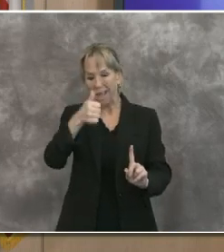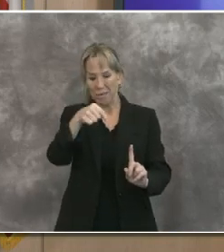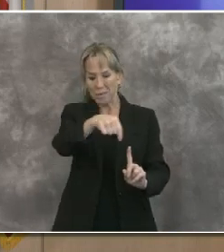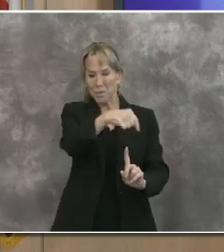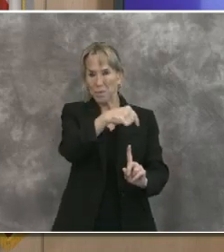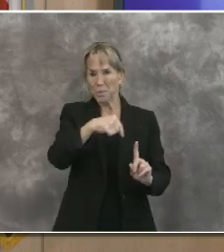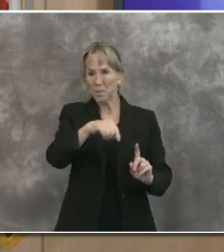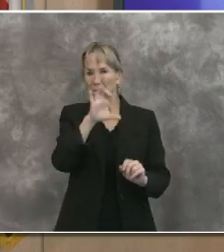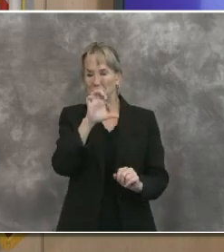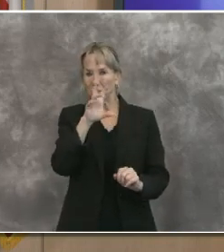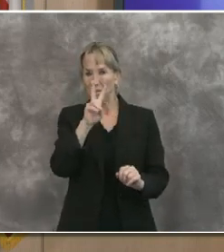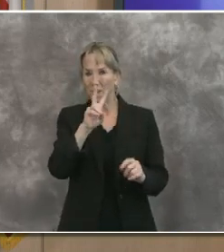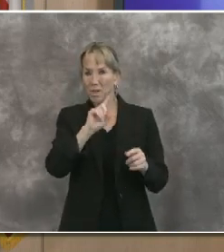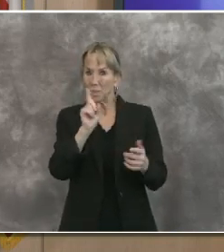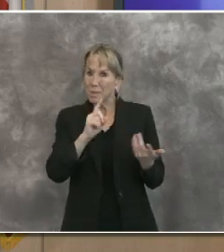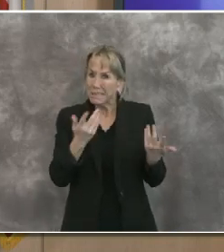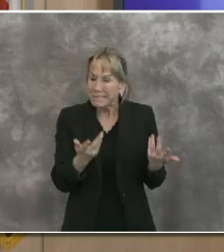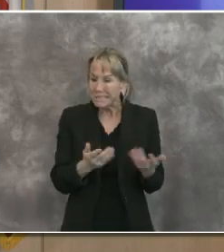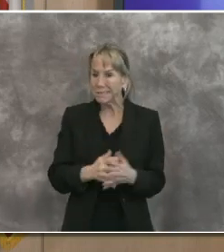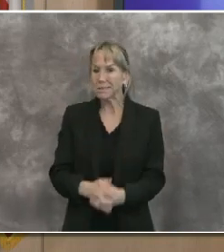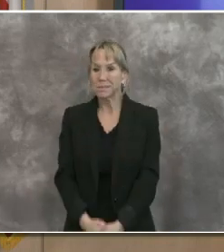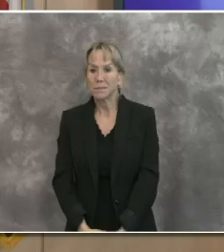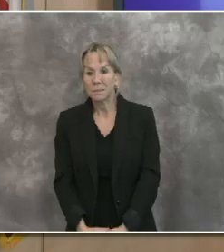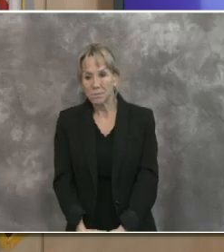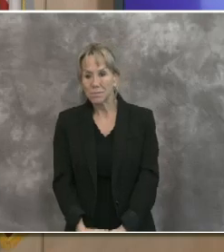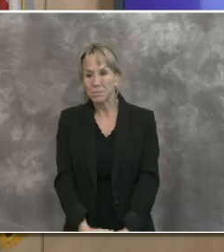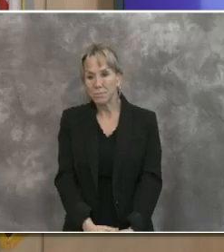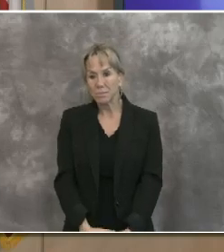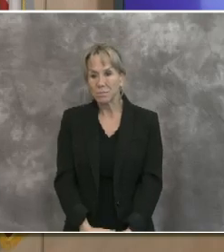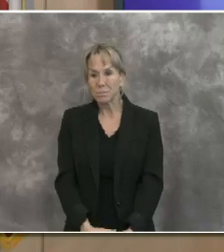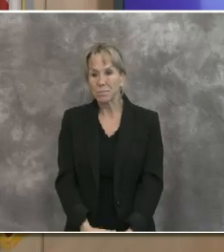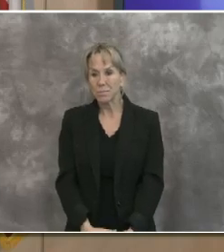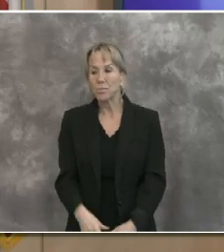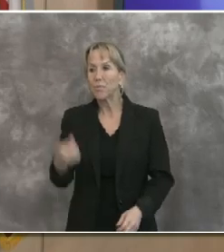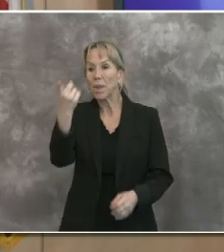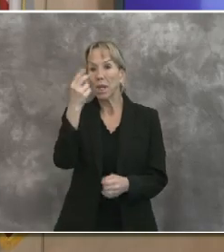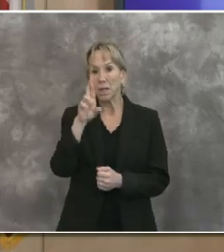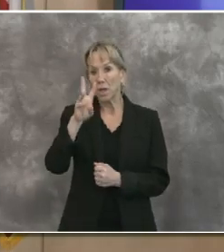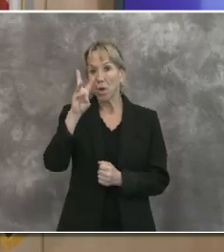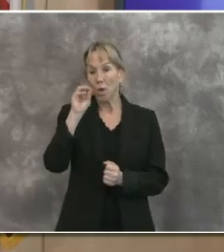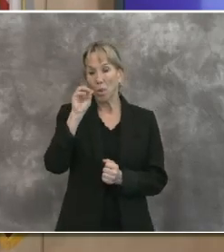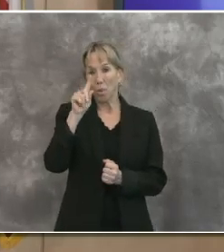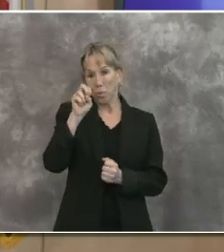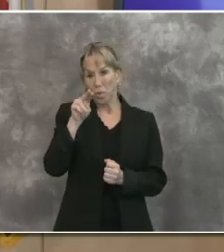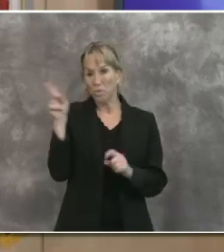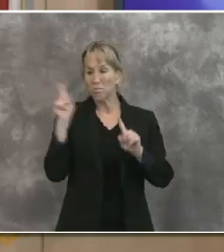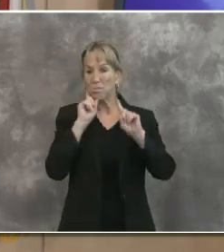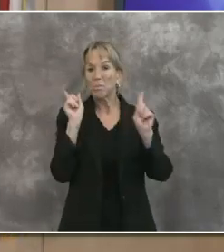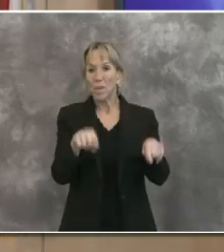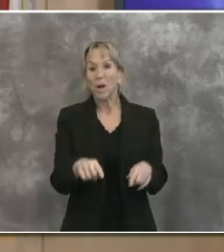where the hospitals are reporting rising numbers of cases? Okay, Dr. Wooten is going to respond to that.